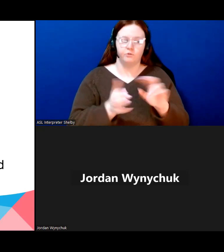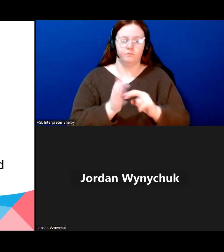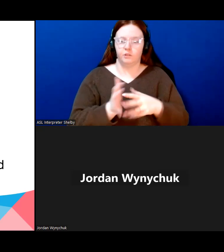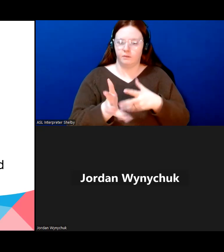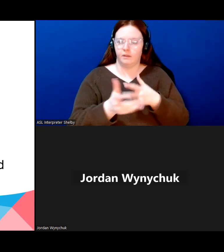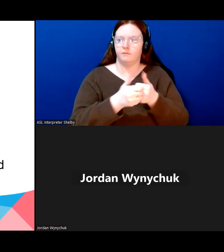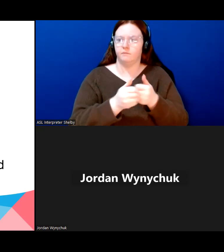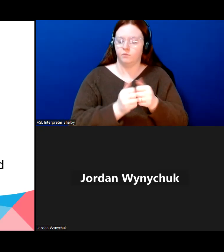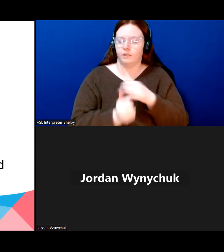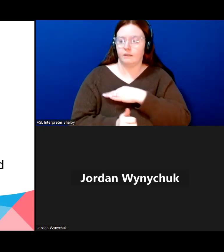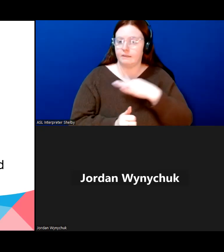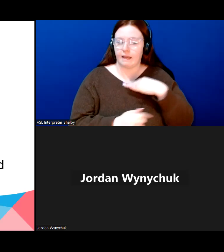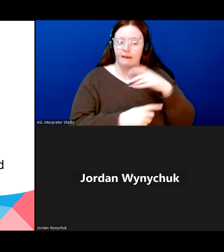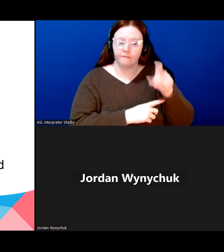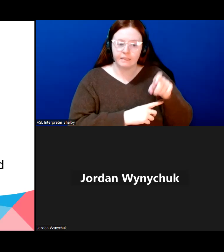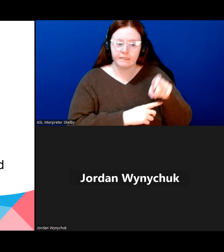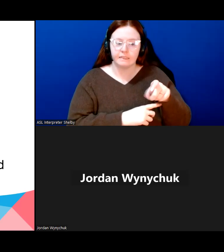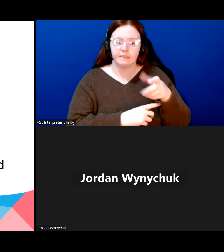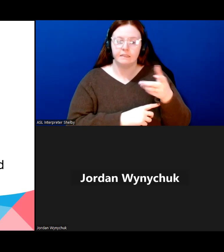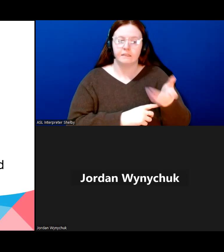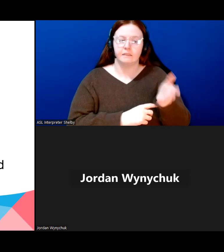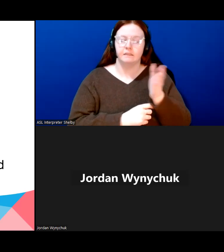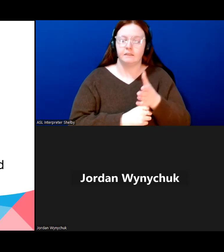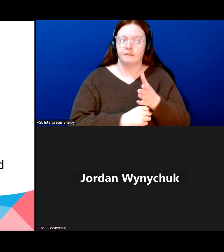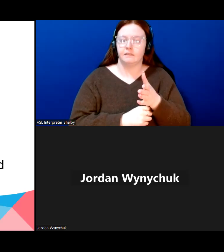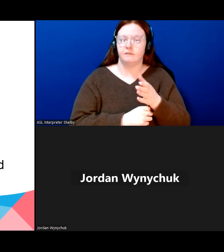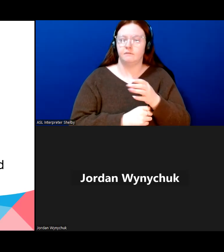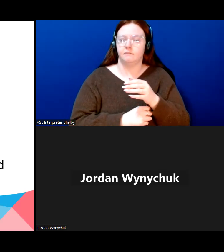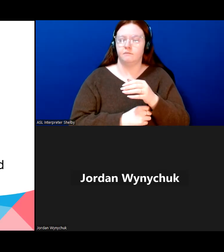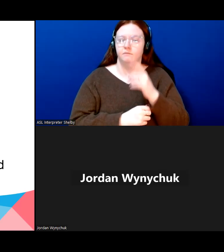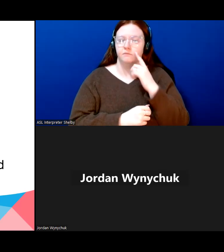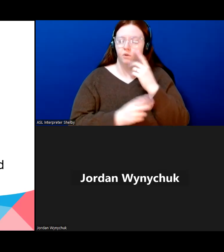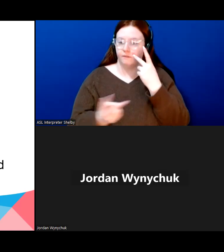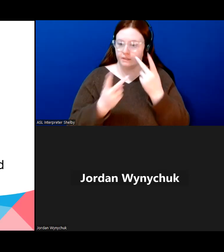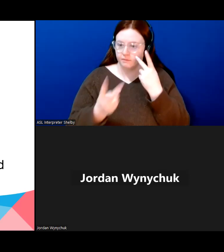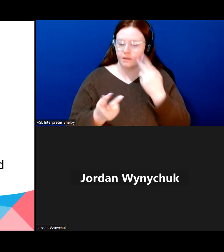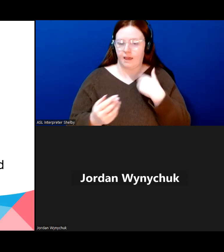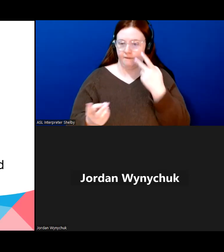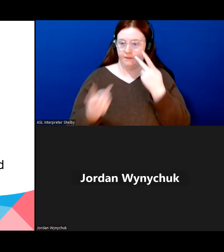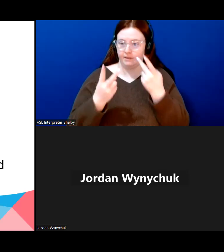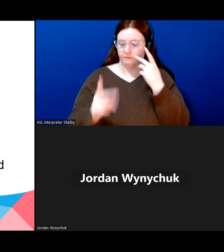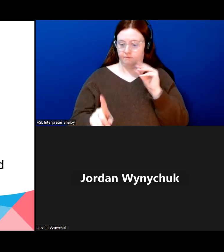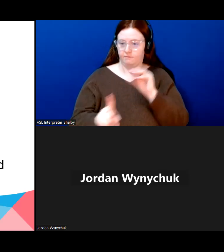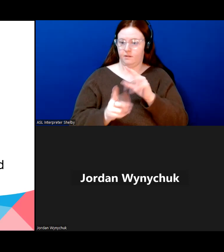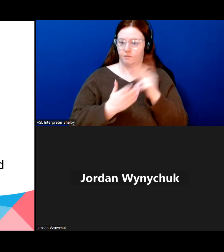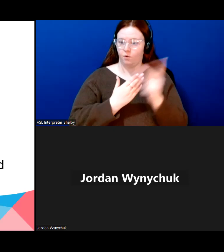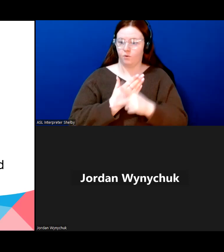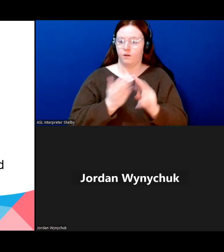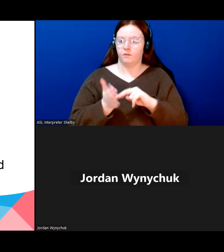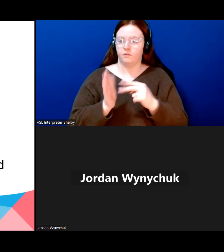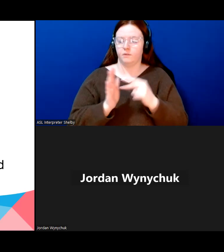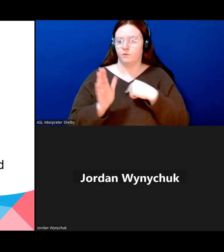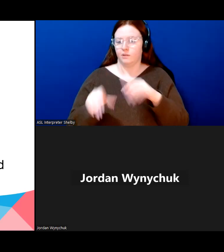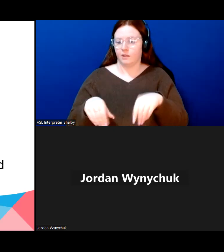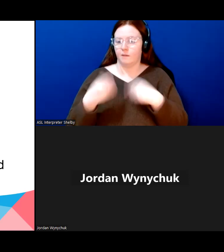your staff needs. Create visibility. So we have a visibility program actually where we're able to give out free